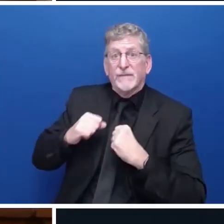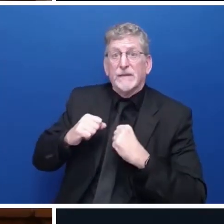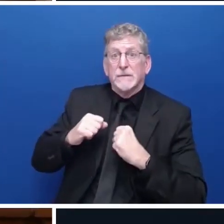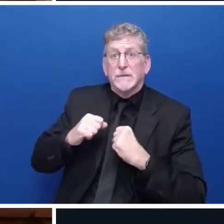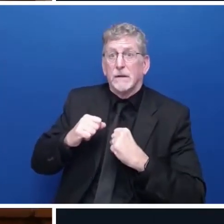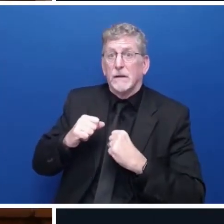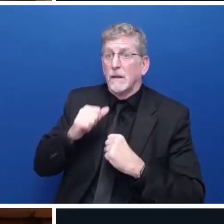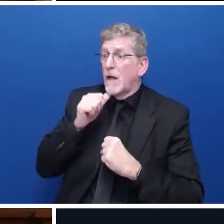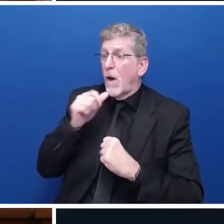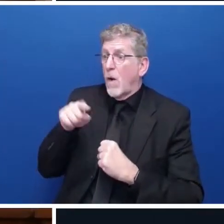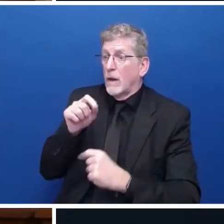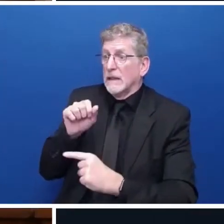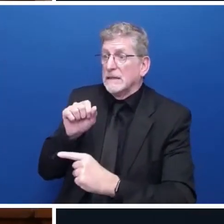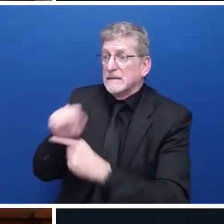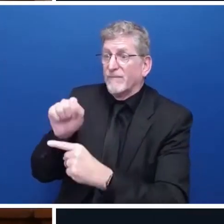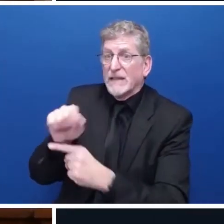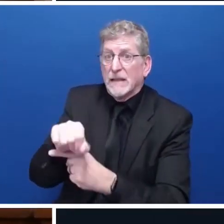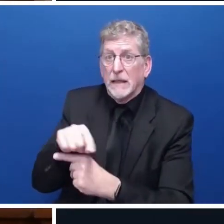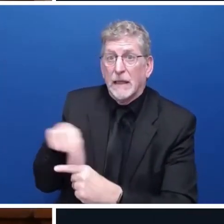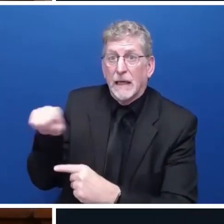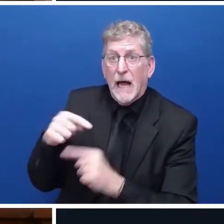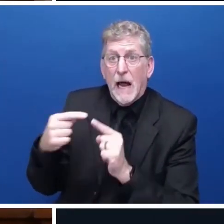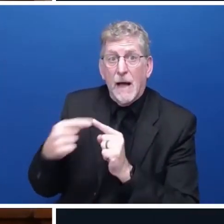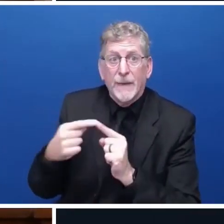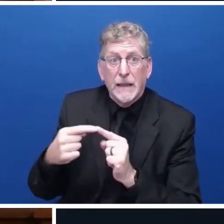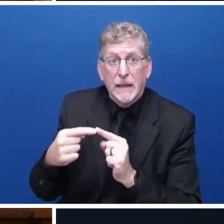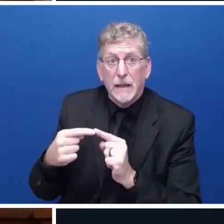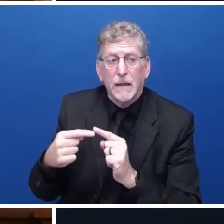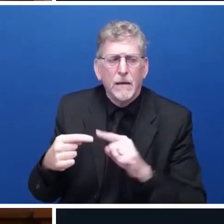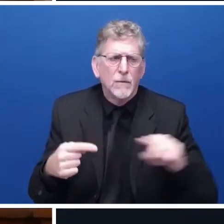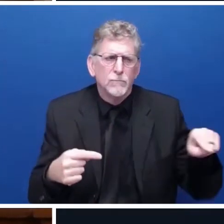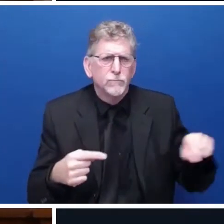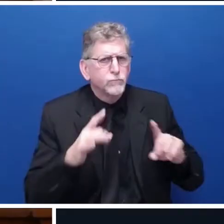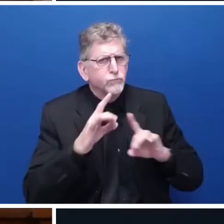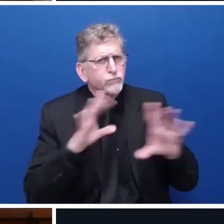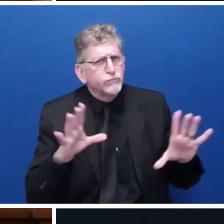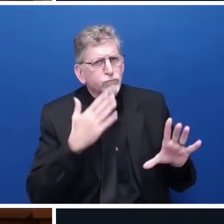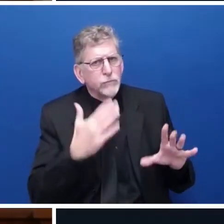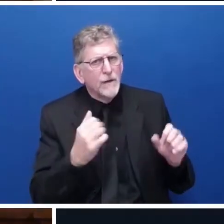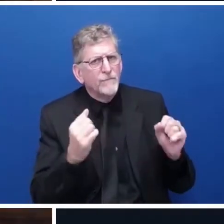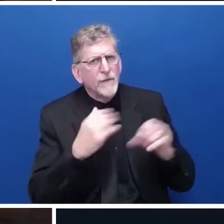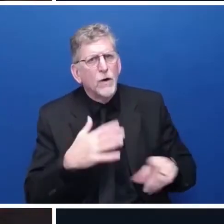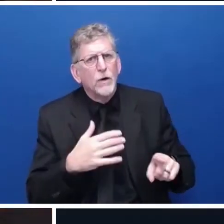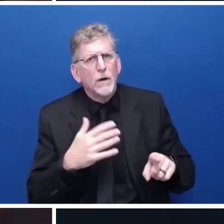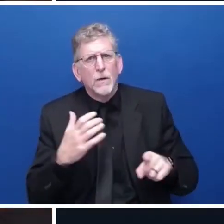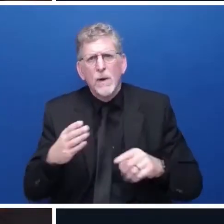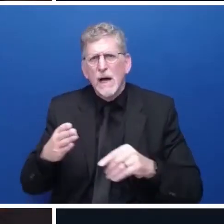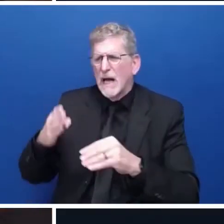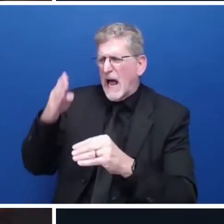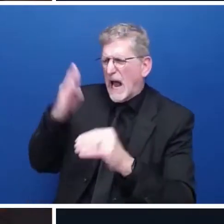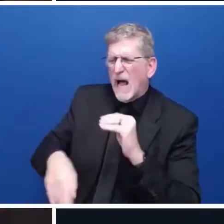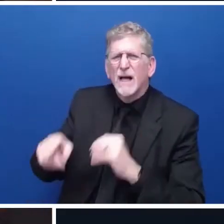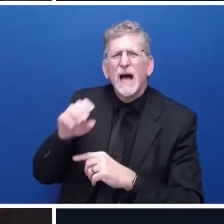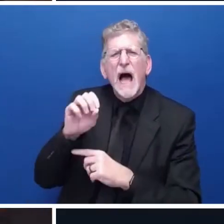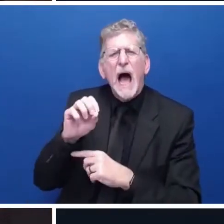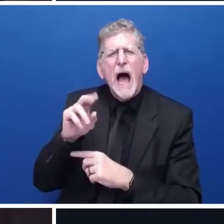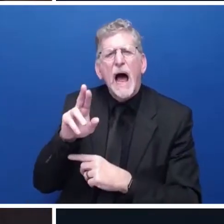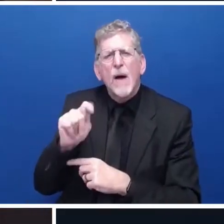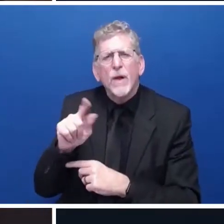fighters, to end the reign of outlaw dictator Nicolas Maduro and bring him to face American